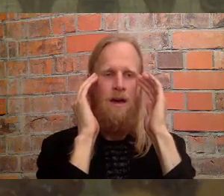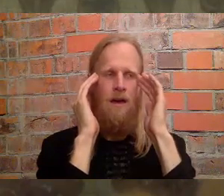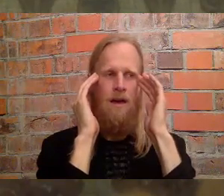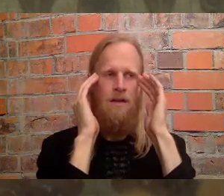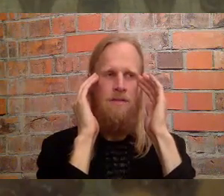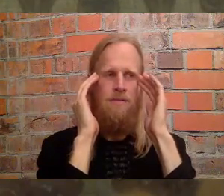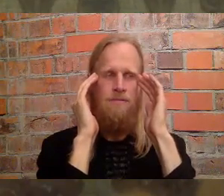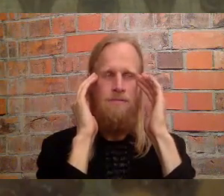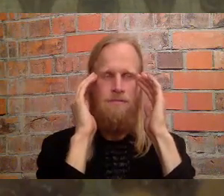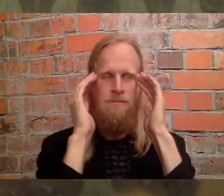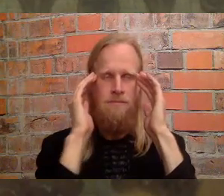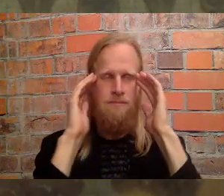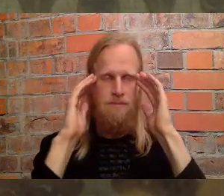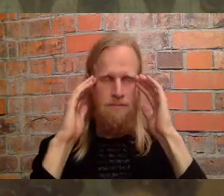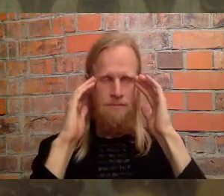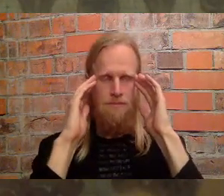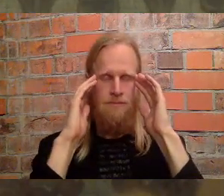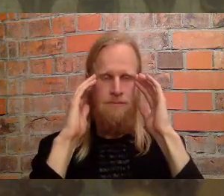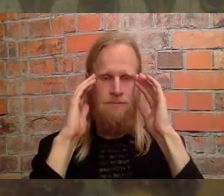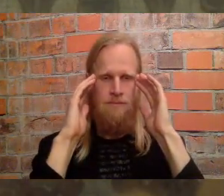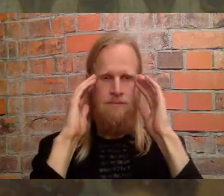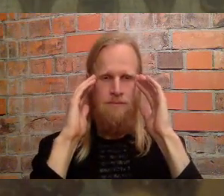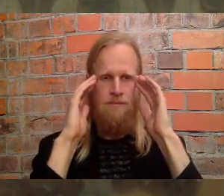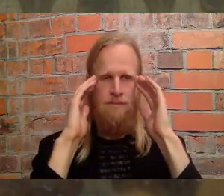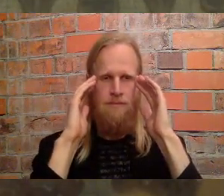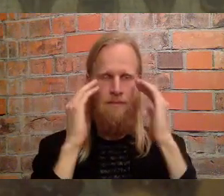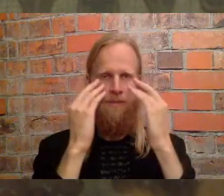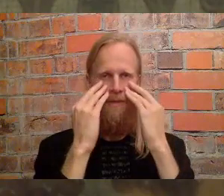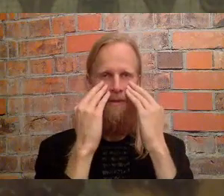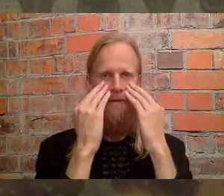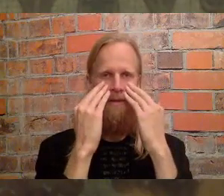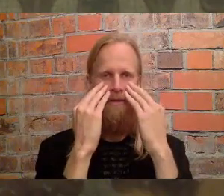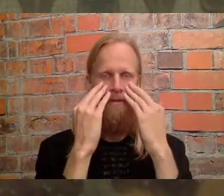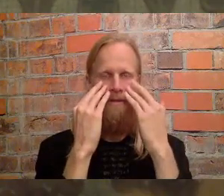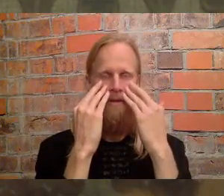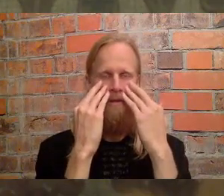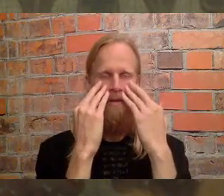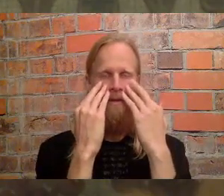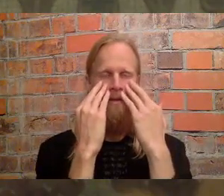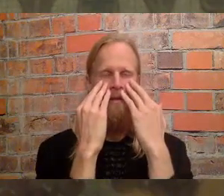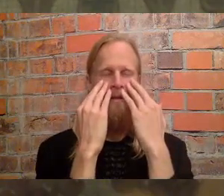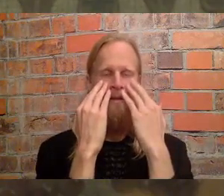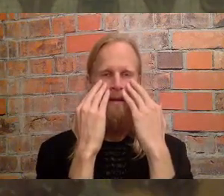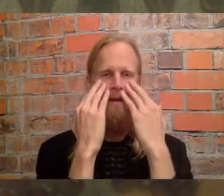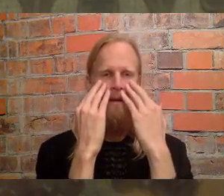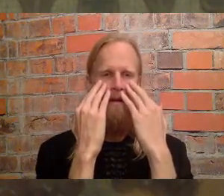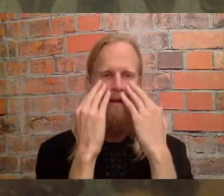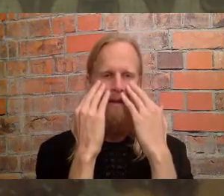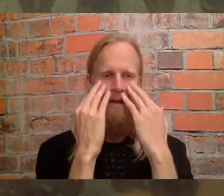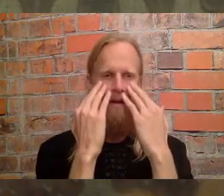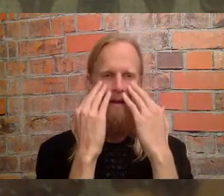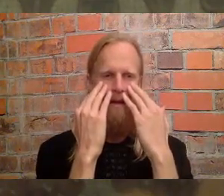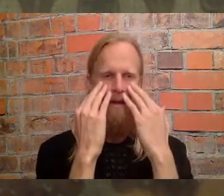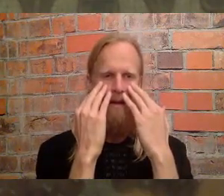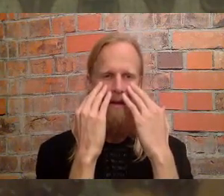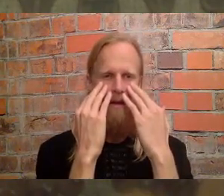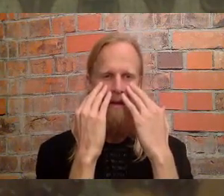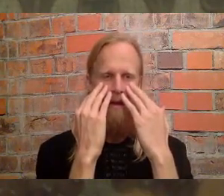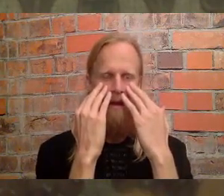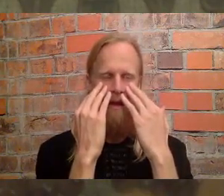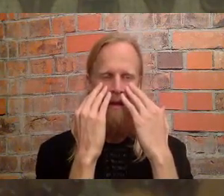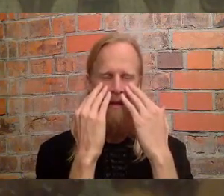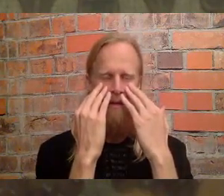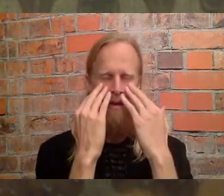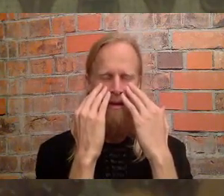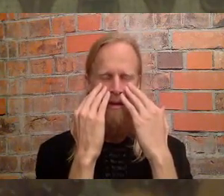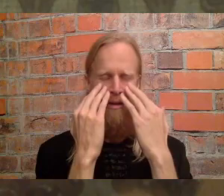oh. Tap the cheeks. I'm open to the possibility of